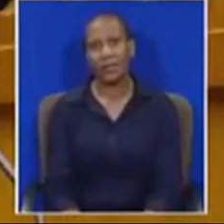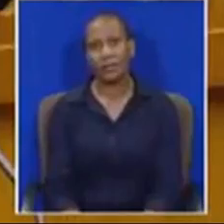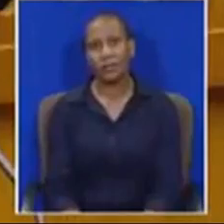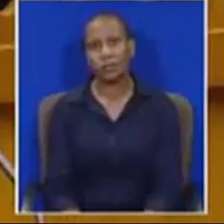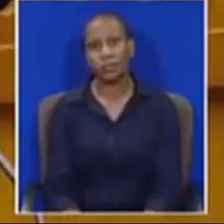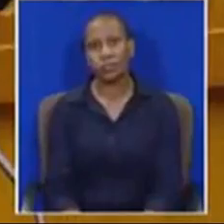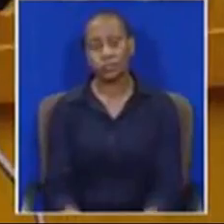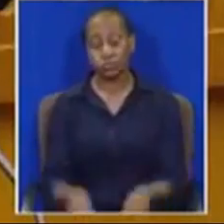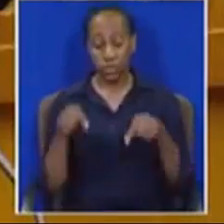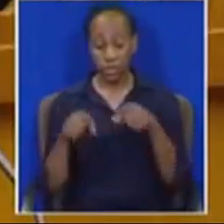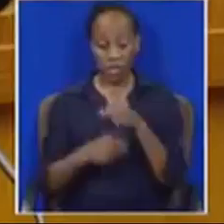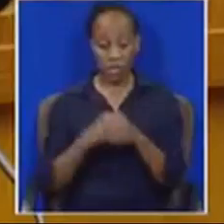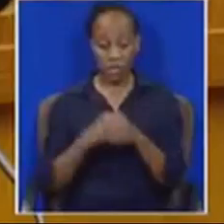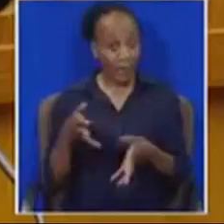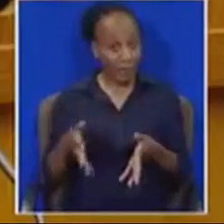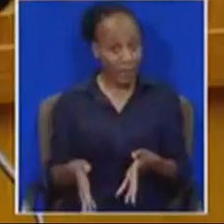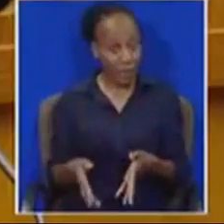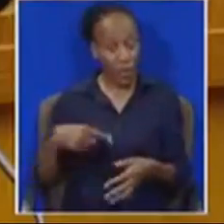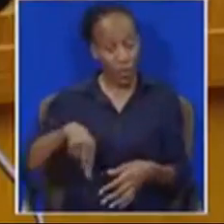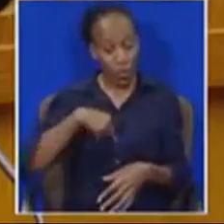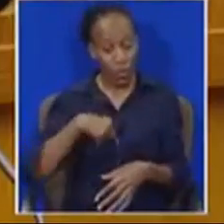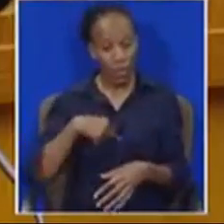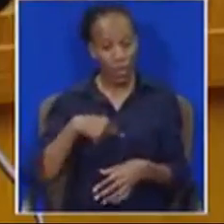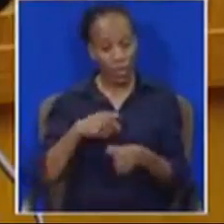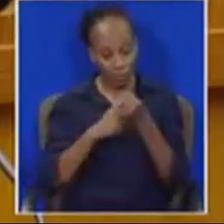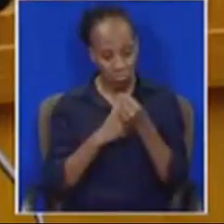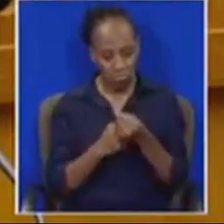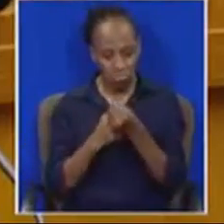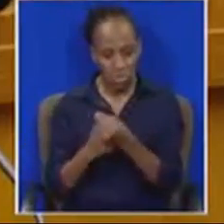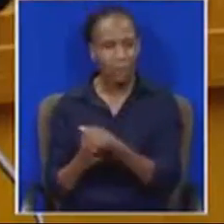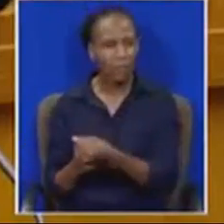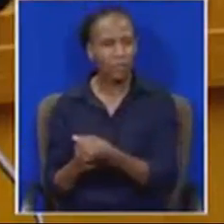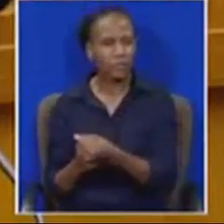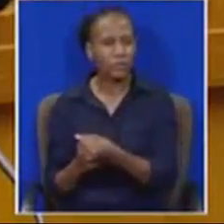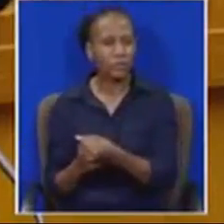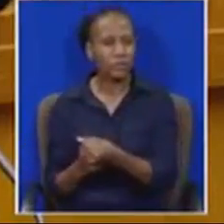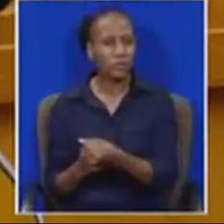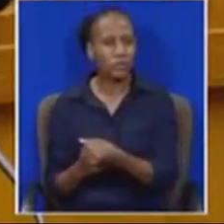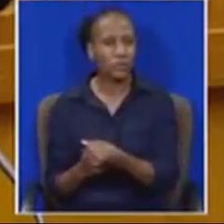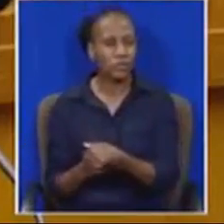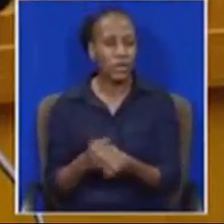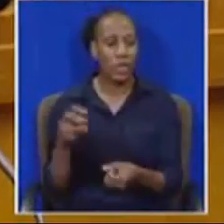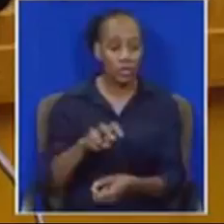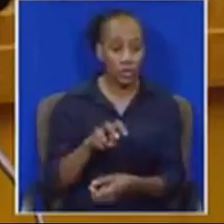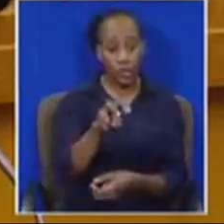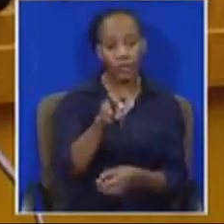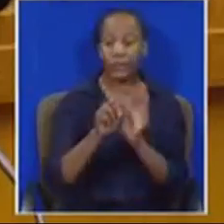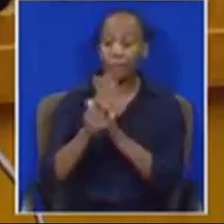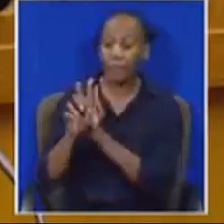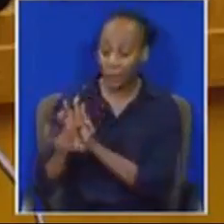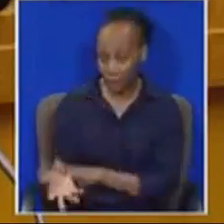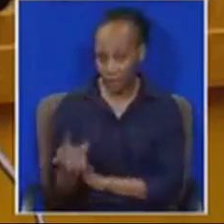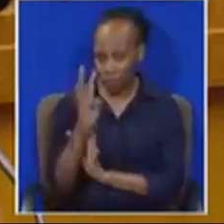This year, we will enhance support for destination marketing in key tourism markets and take